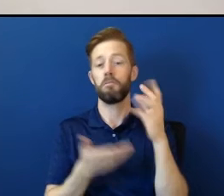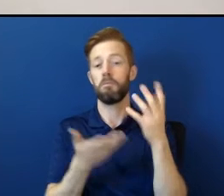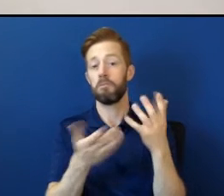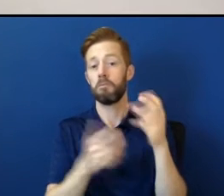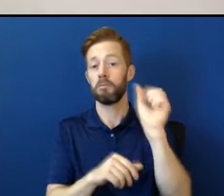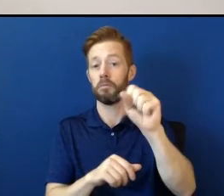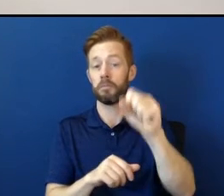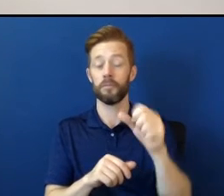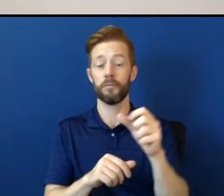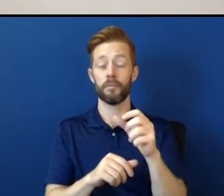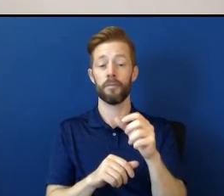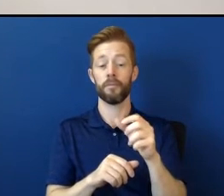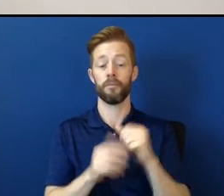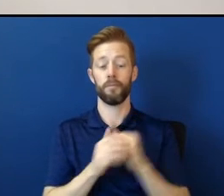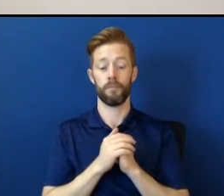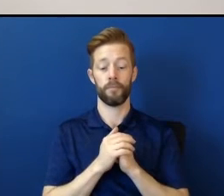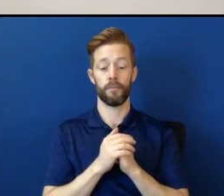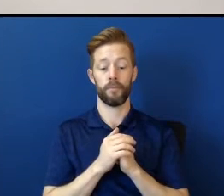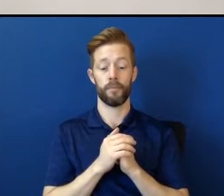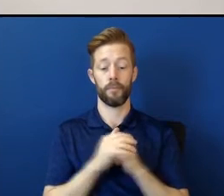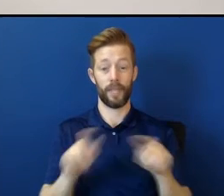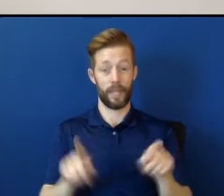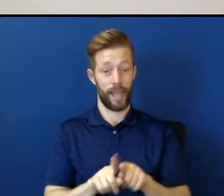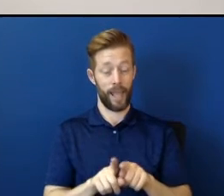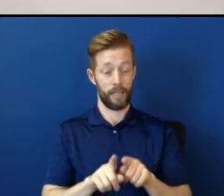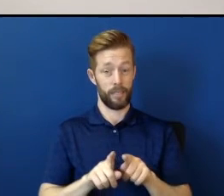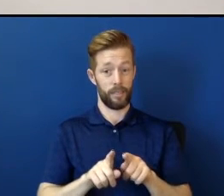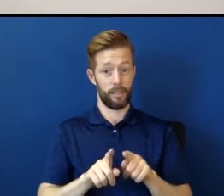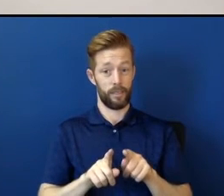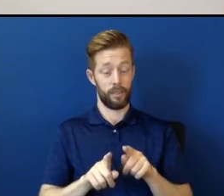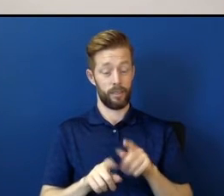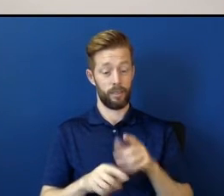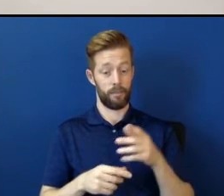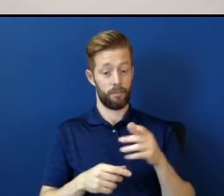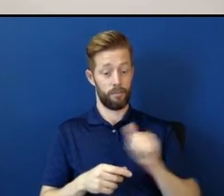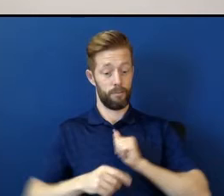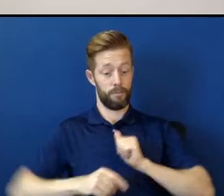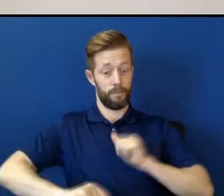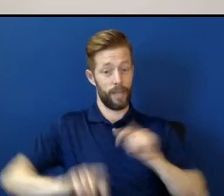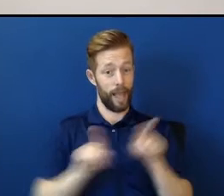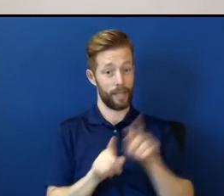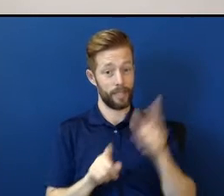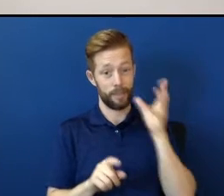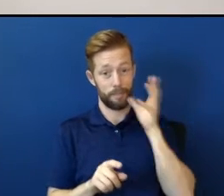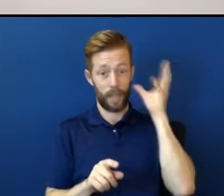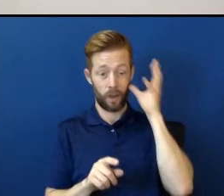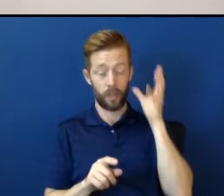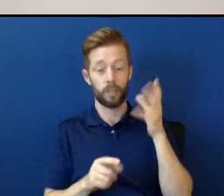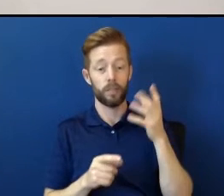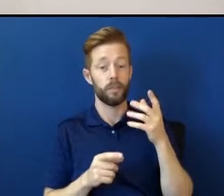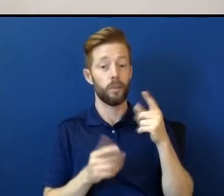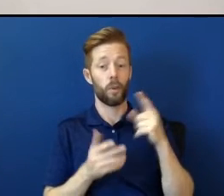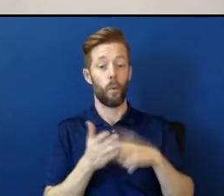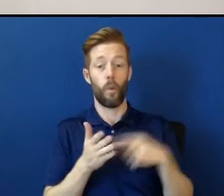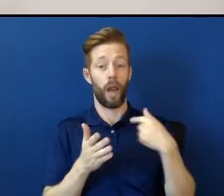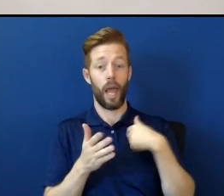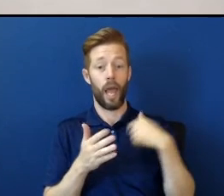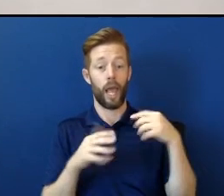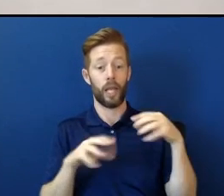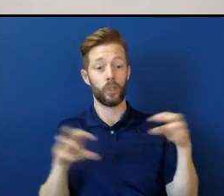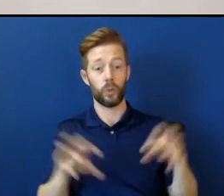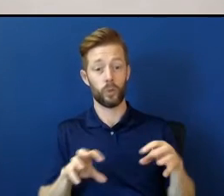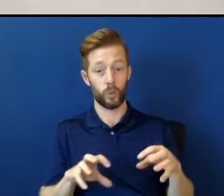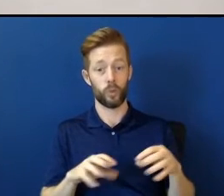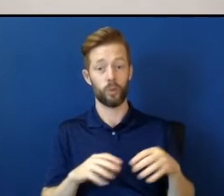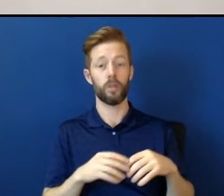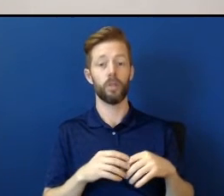think, as a parent, what I've done is I would